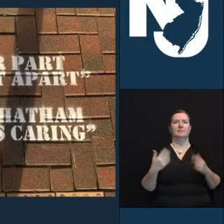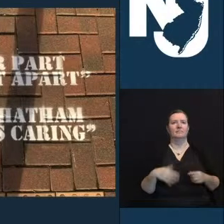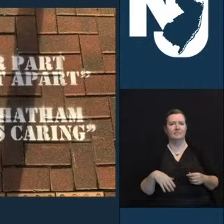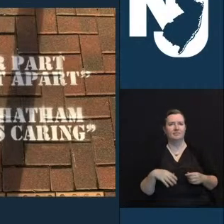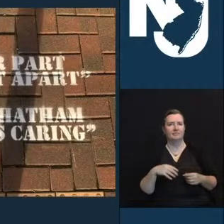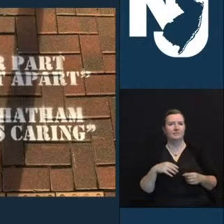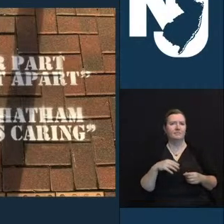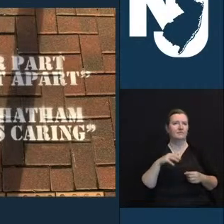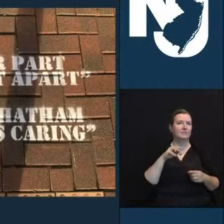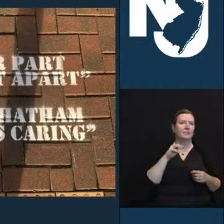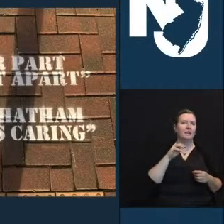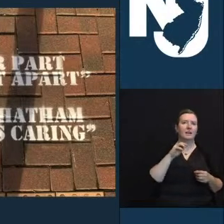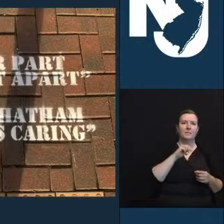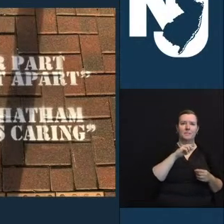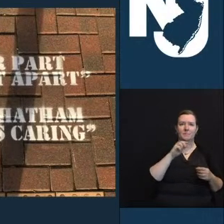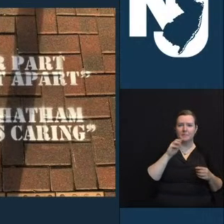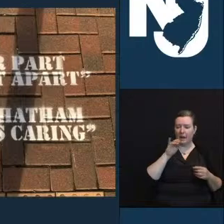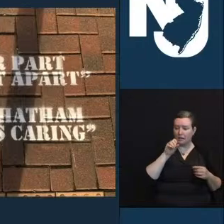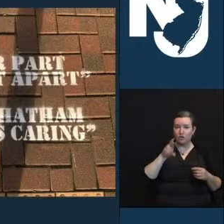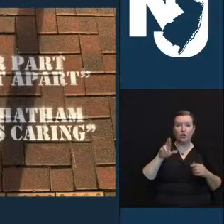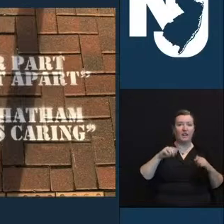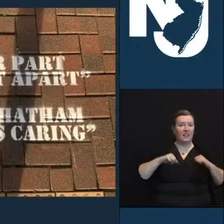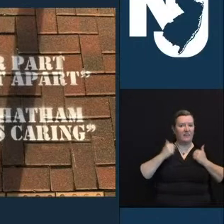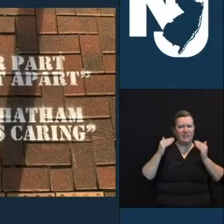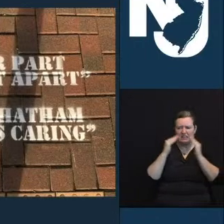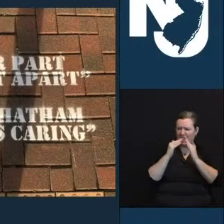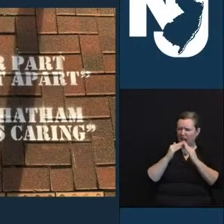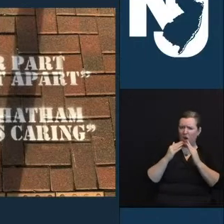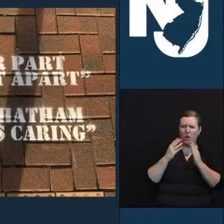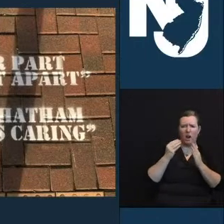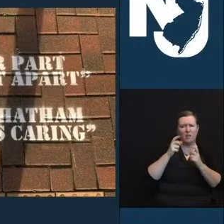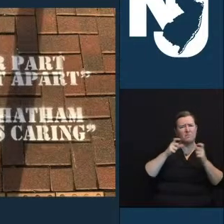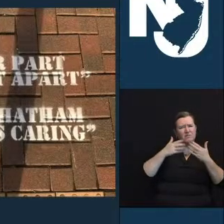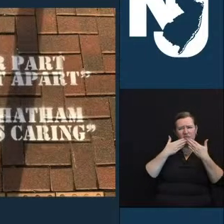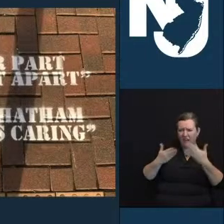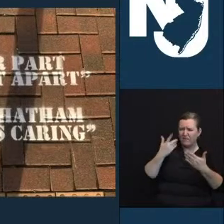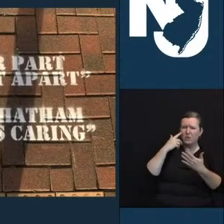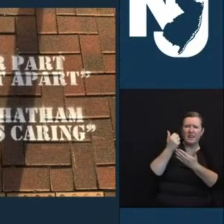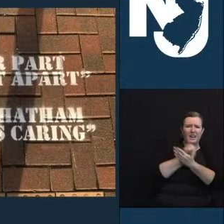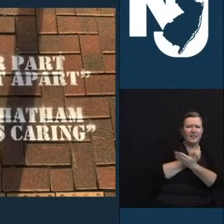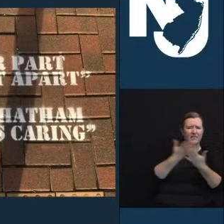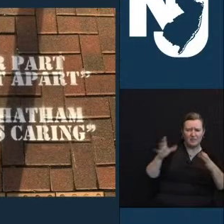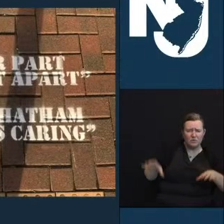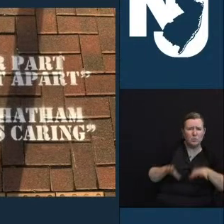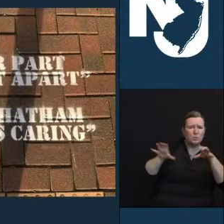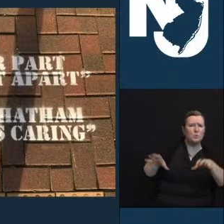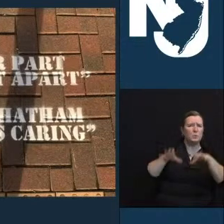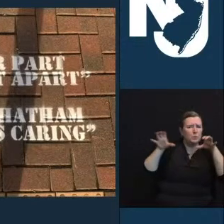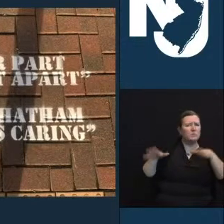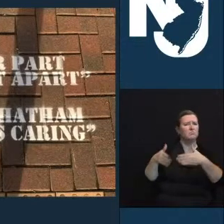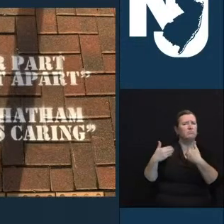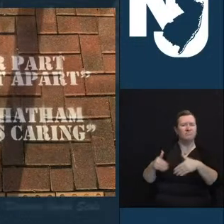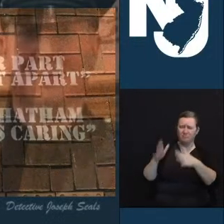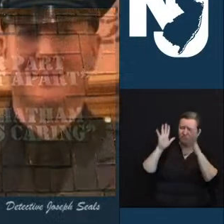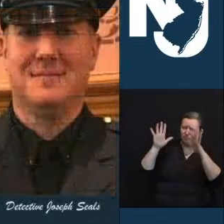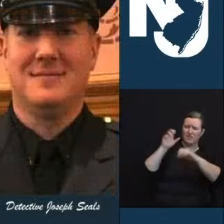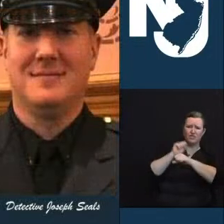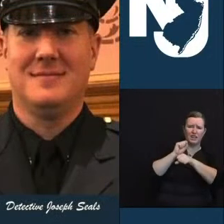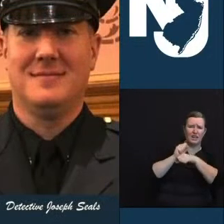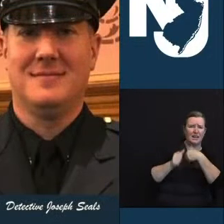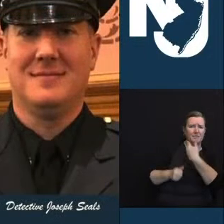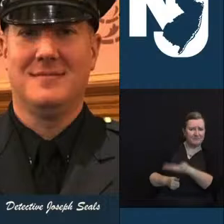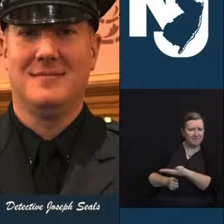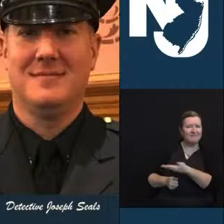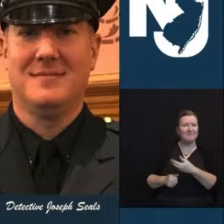Chatham, thank you for all that you're doing and keep up the great work. Now finally, as Pat